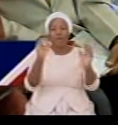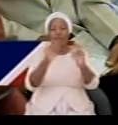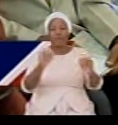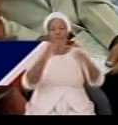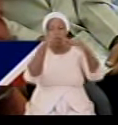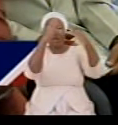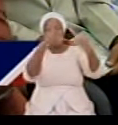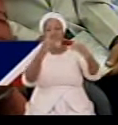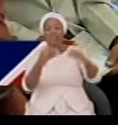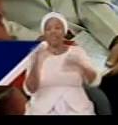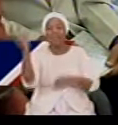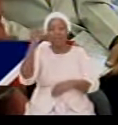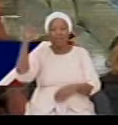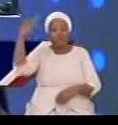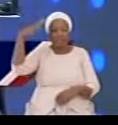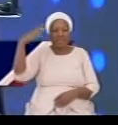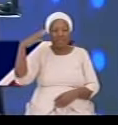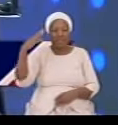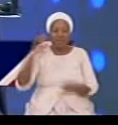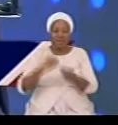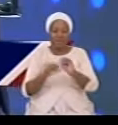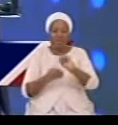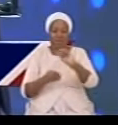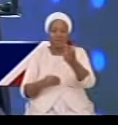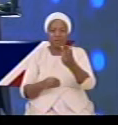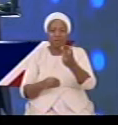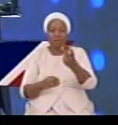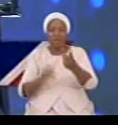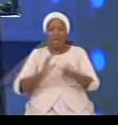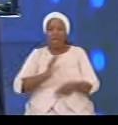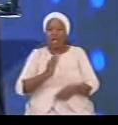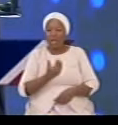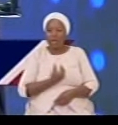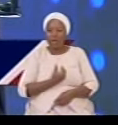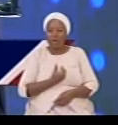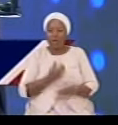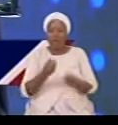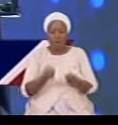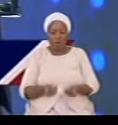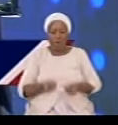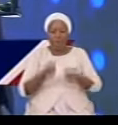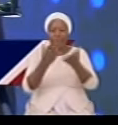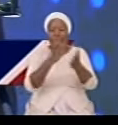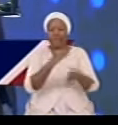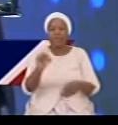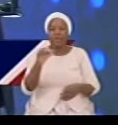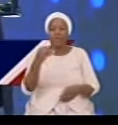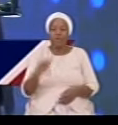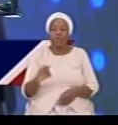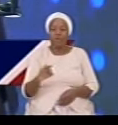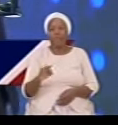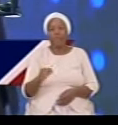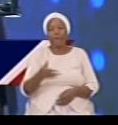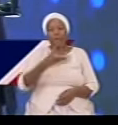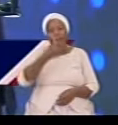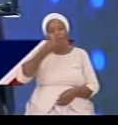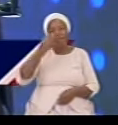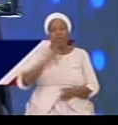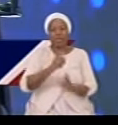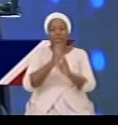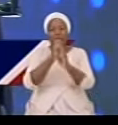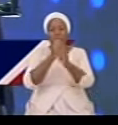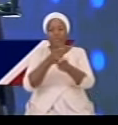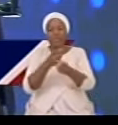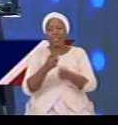of boundless grace. Number two, our offering of better gifts.